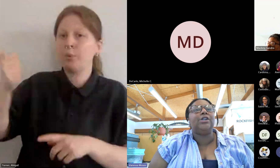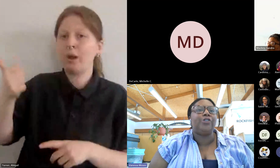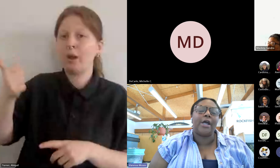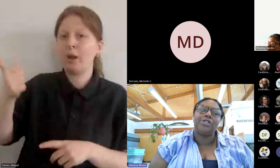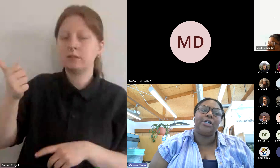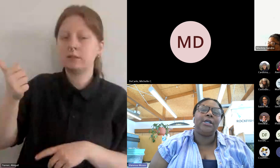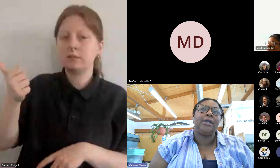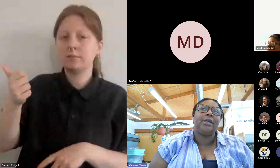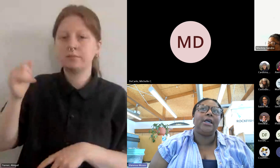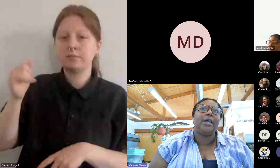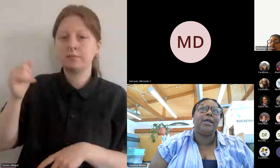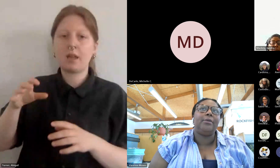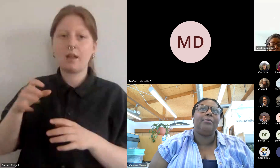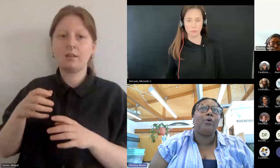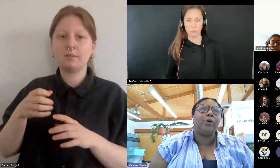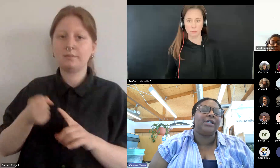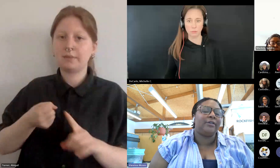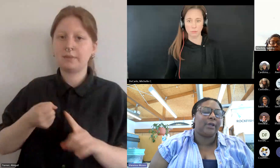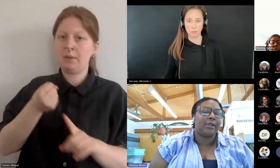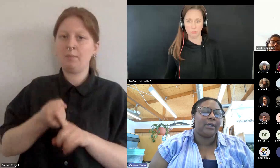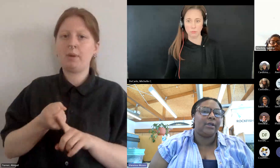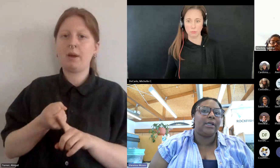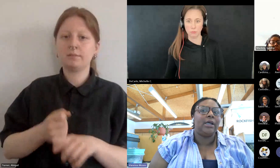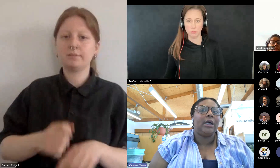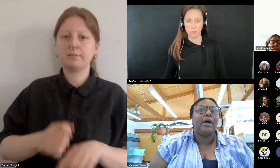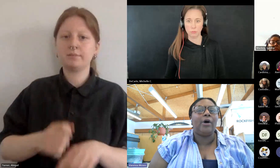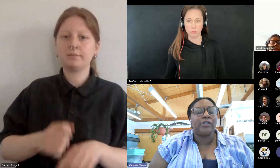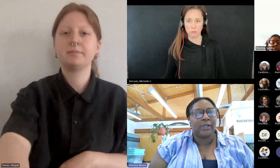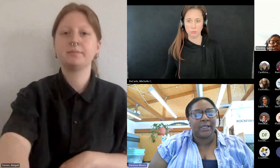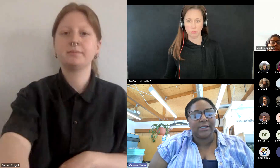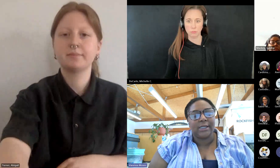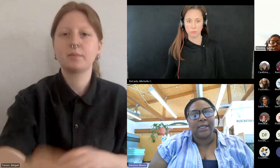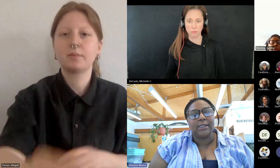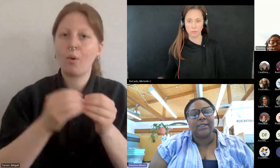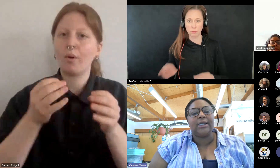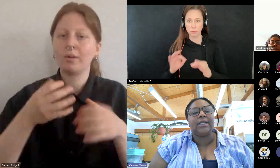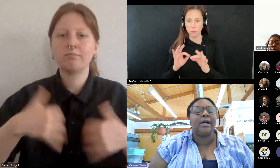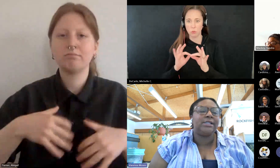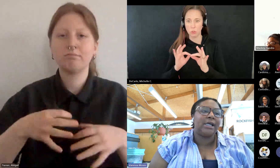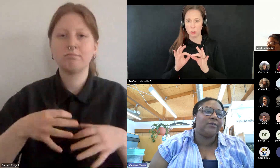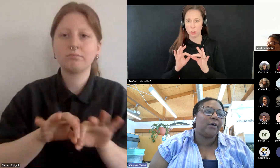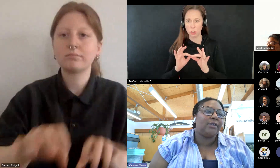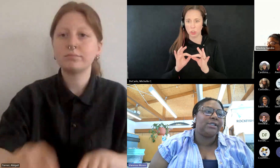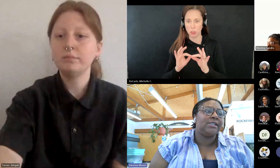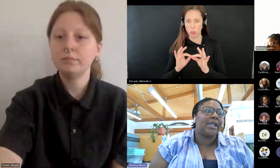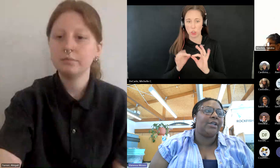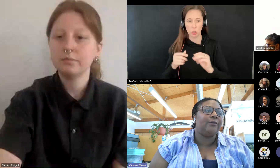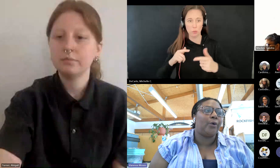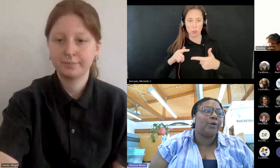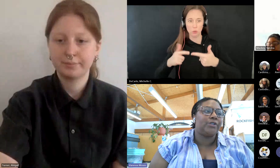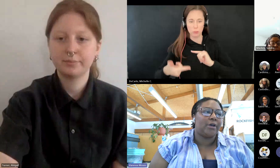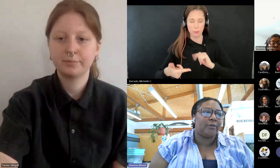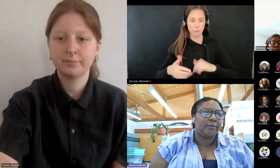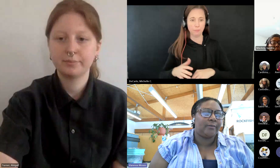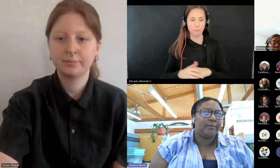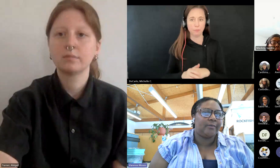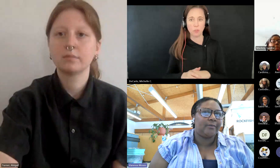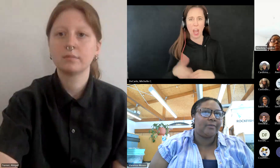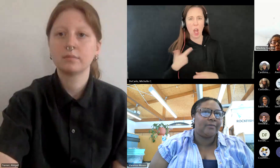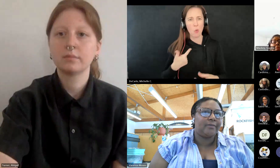impacted their strategy more significantly. I'd also like to state that in the context of all this executive order